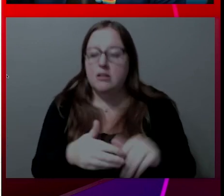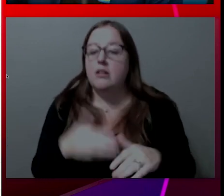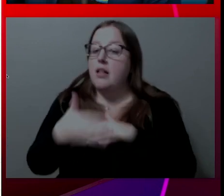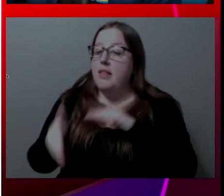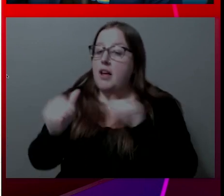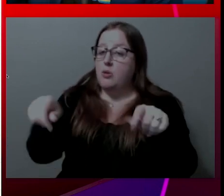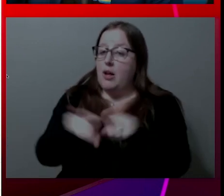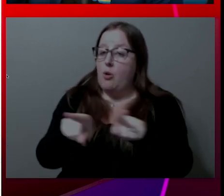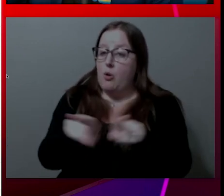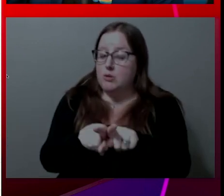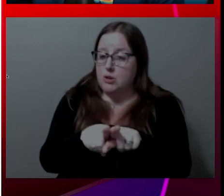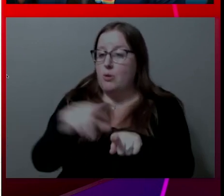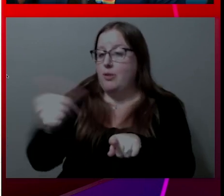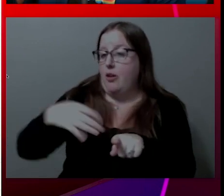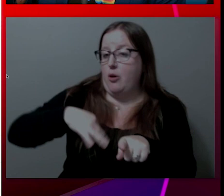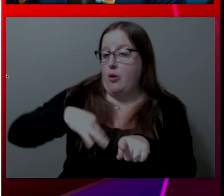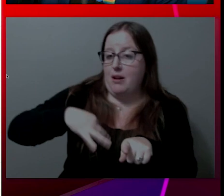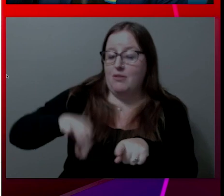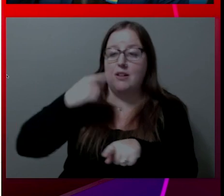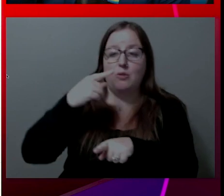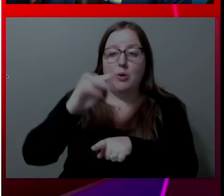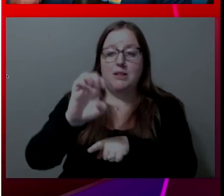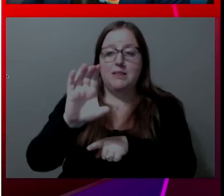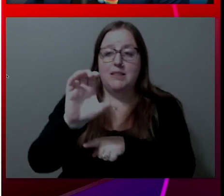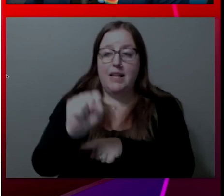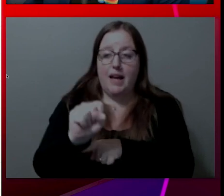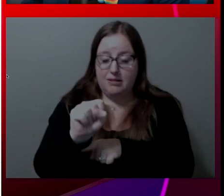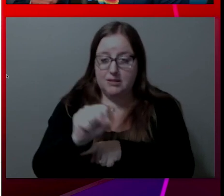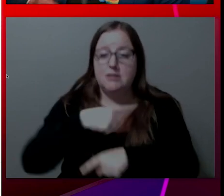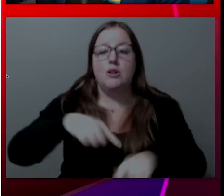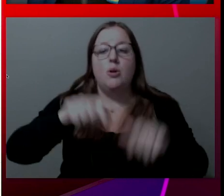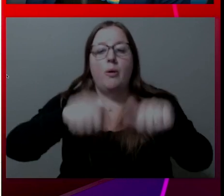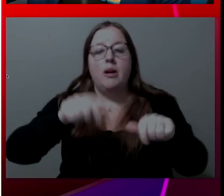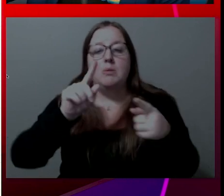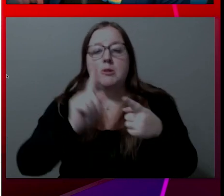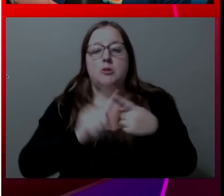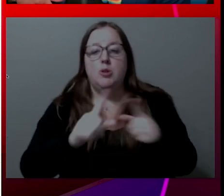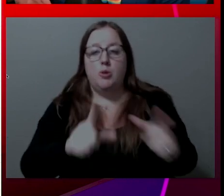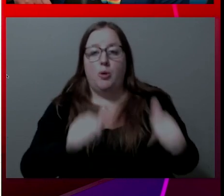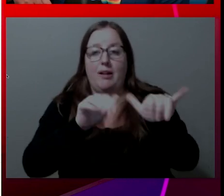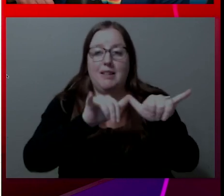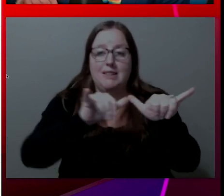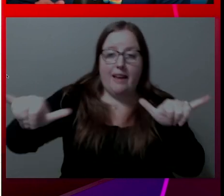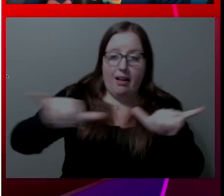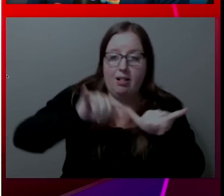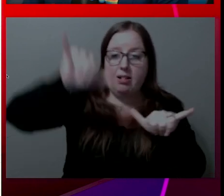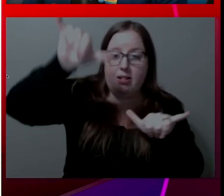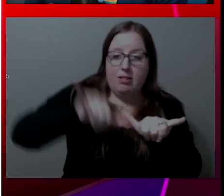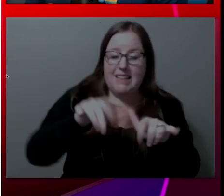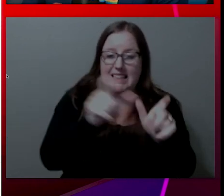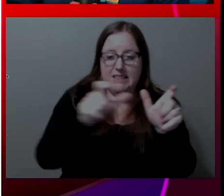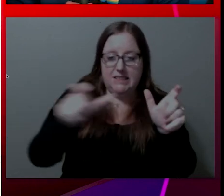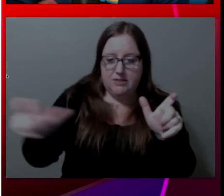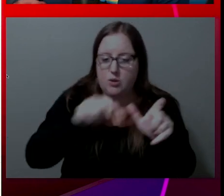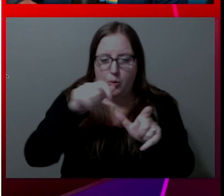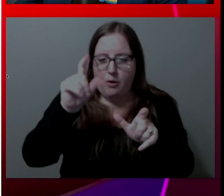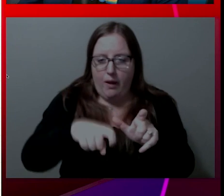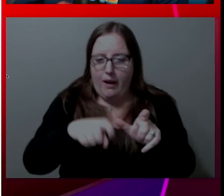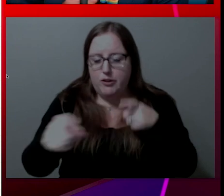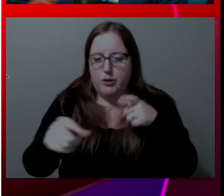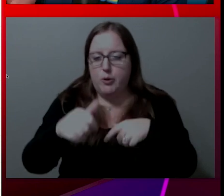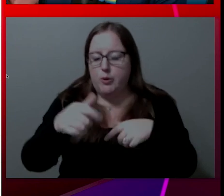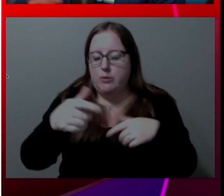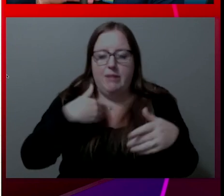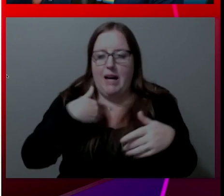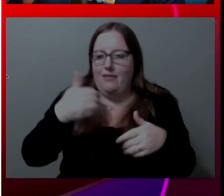also, the other benefit of like ECS is we're able to quickly scale up and down instances. We don't have to deal with any nonsense.